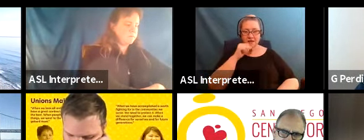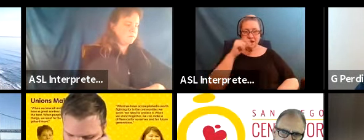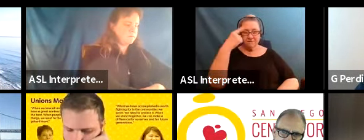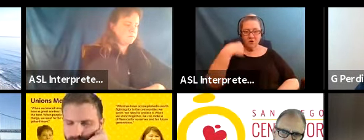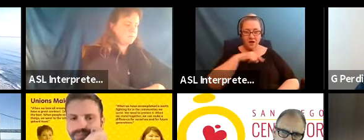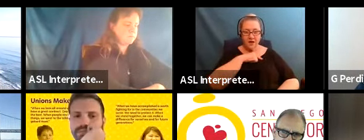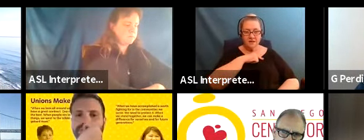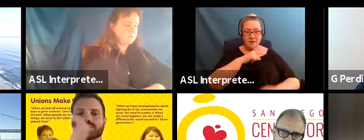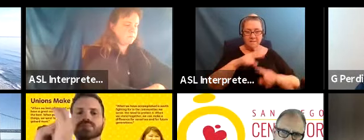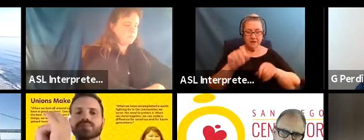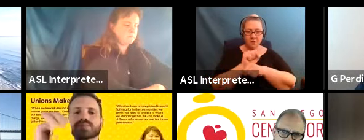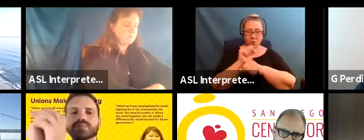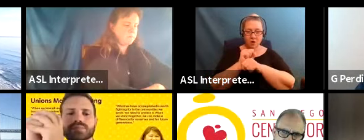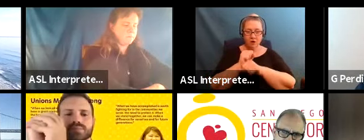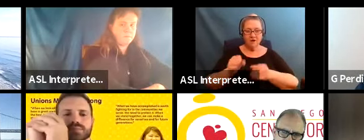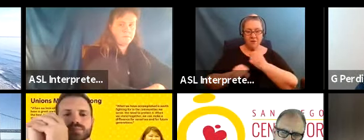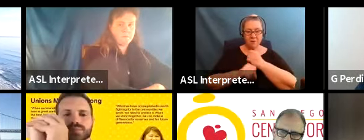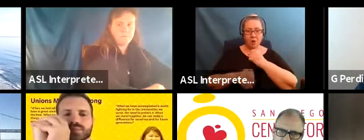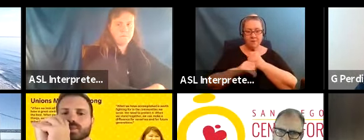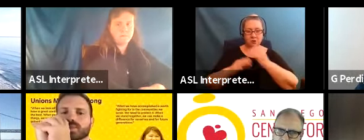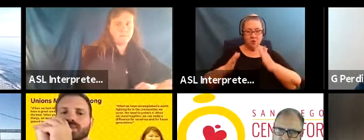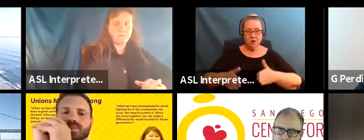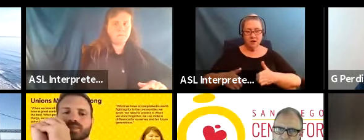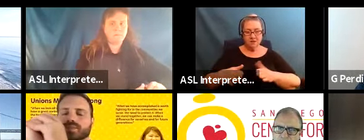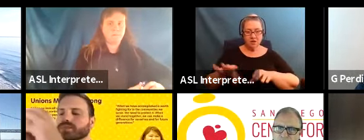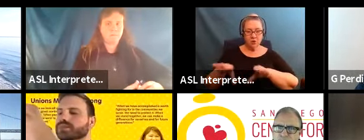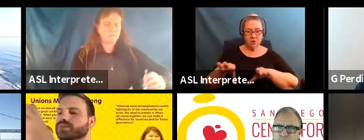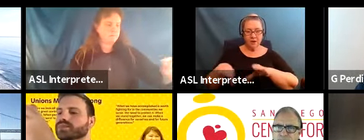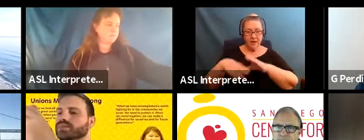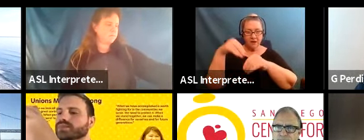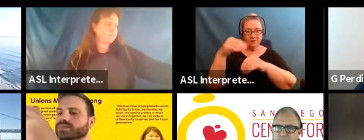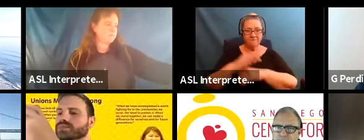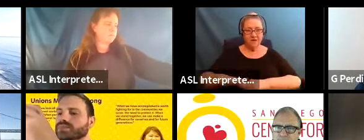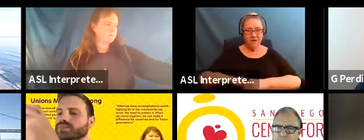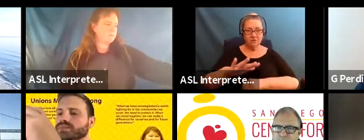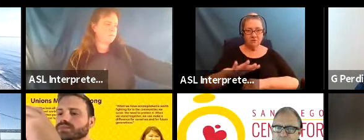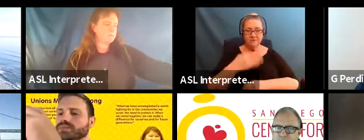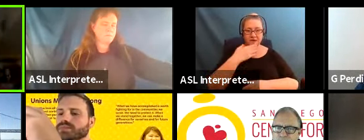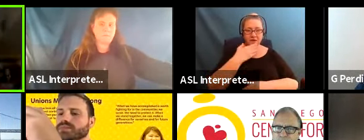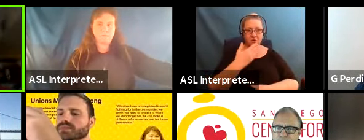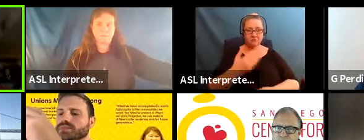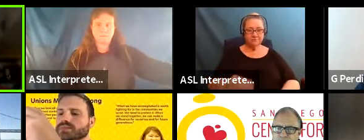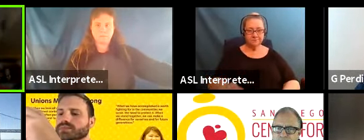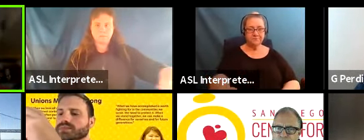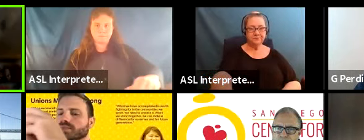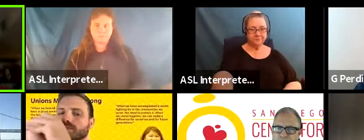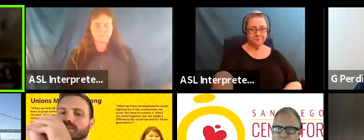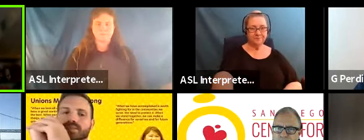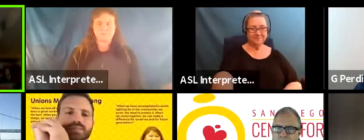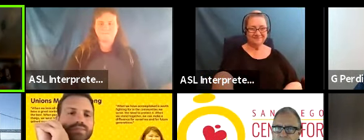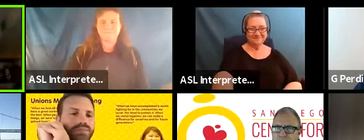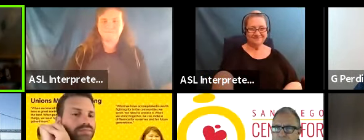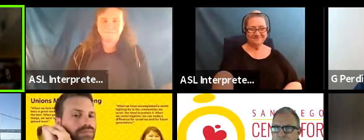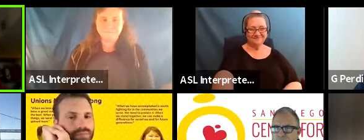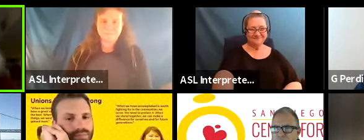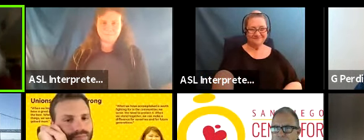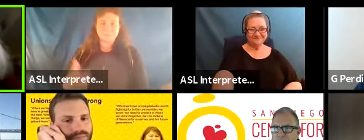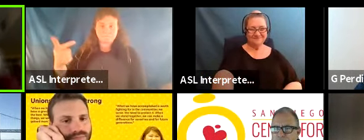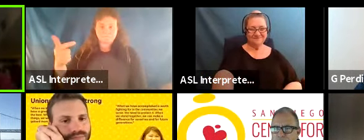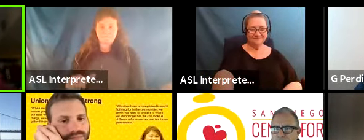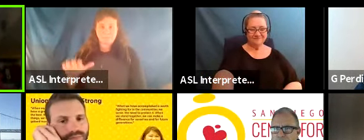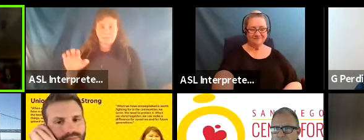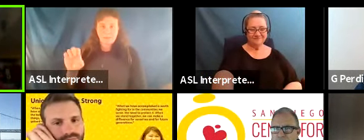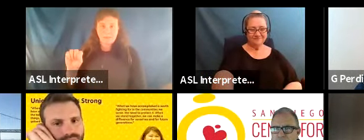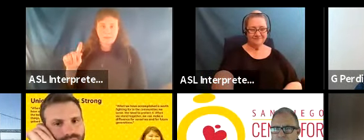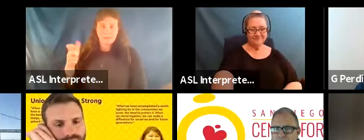work that promotoras are doing out in the fields. Thank you very much. Thanks, Maria. Esther, you're next, and then